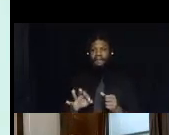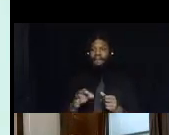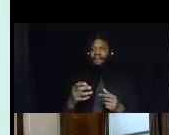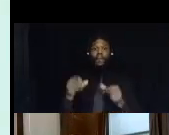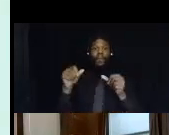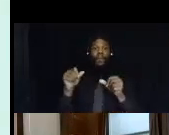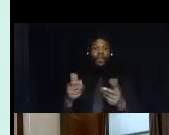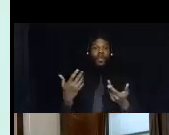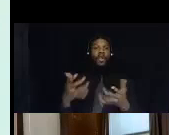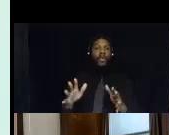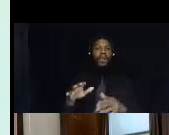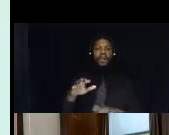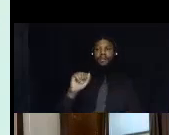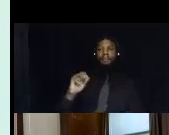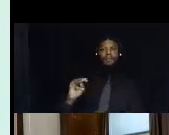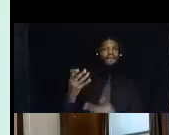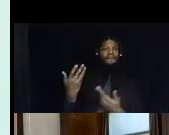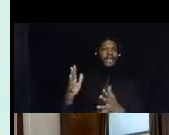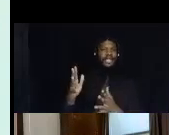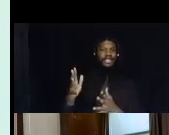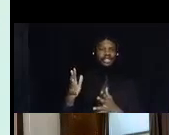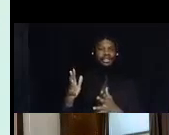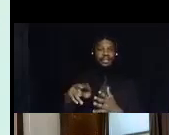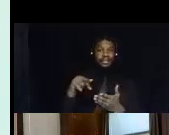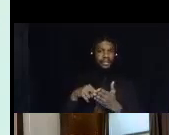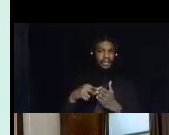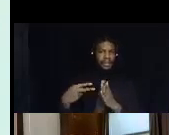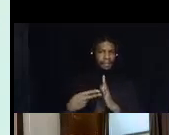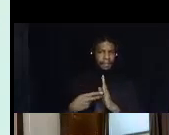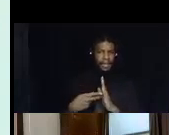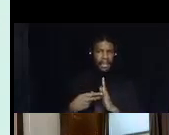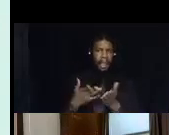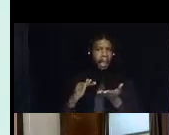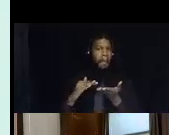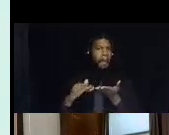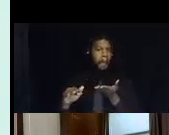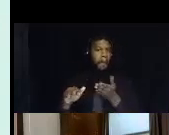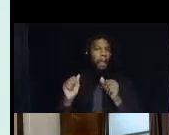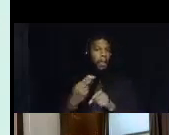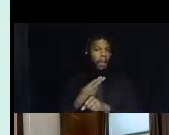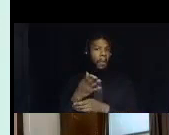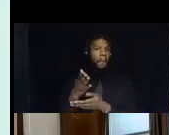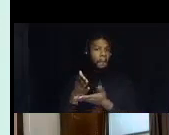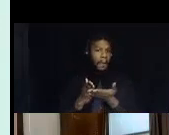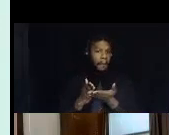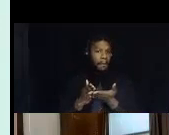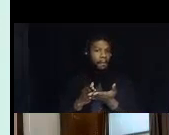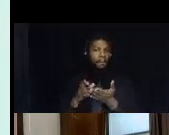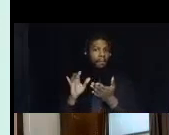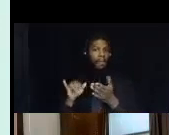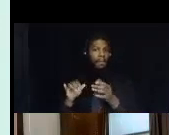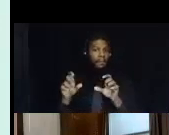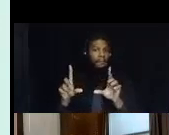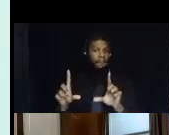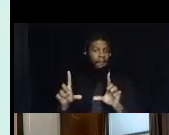if maybe, does he get away with maybe only part is used? So also removal